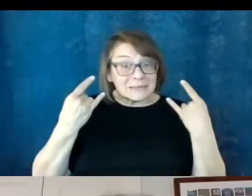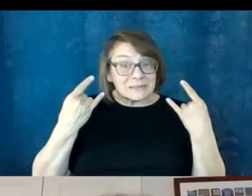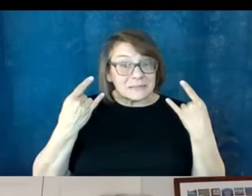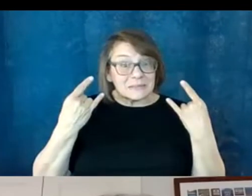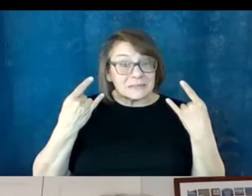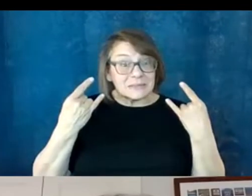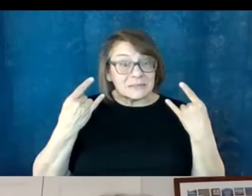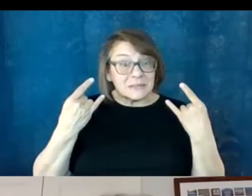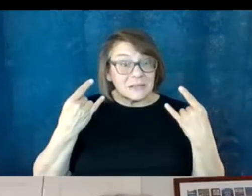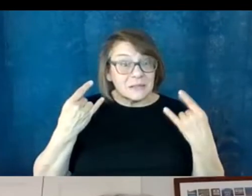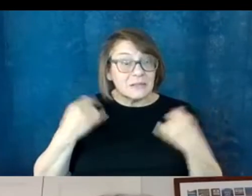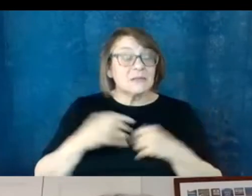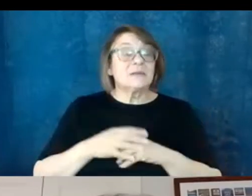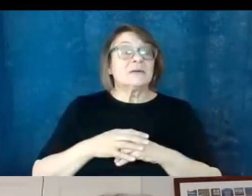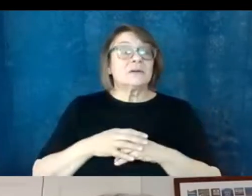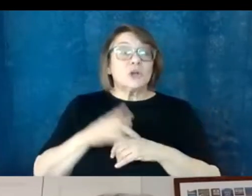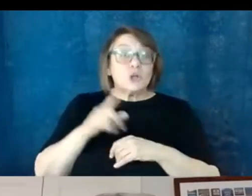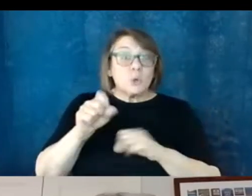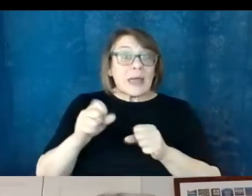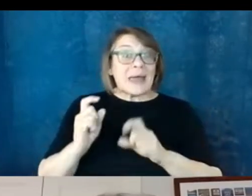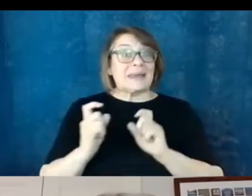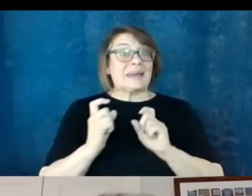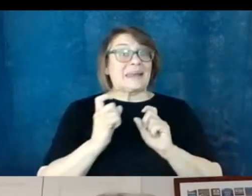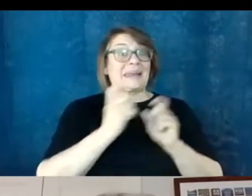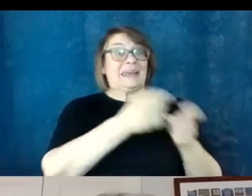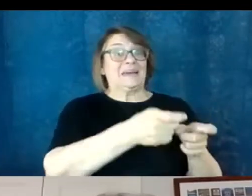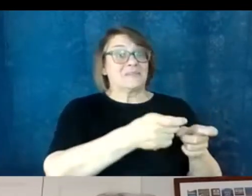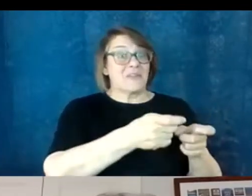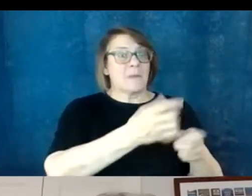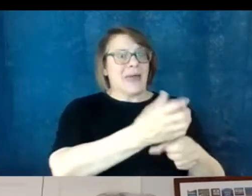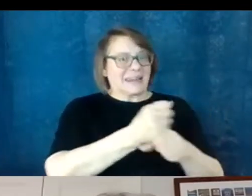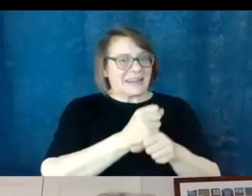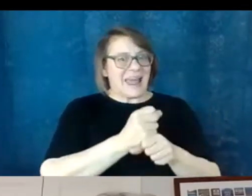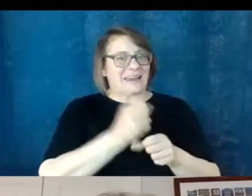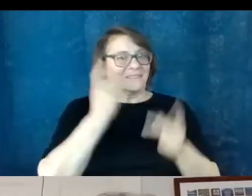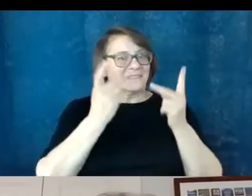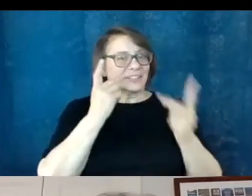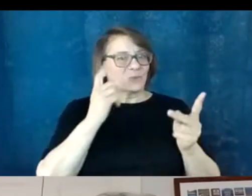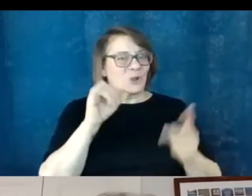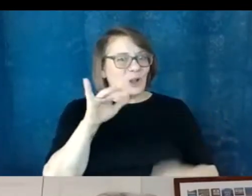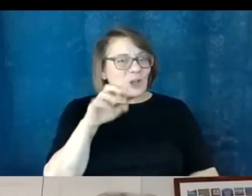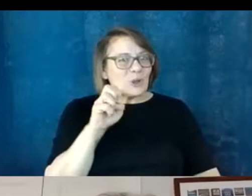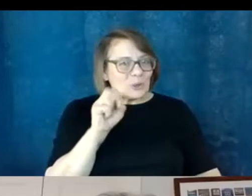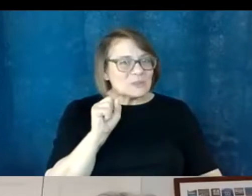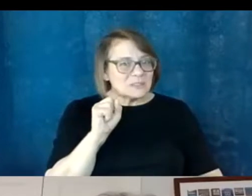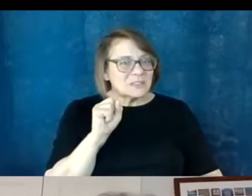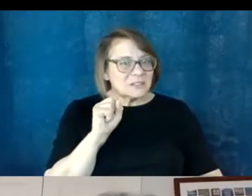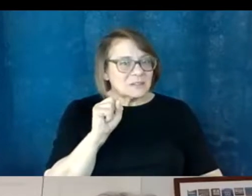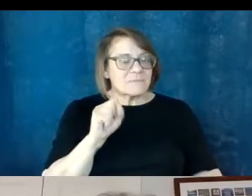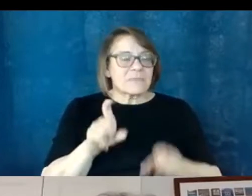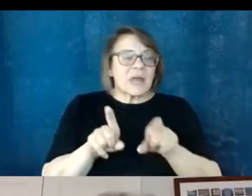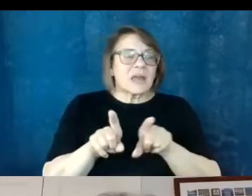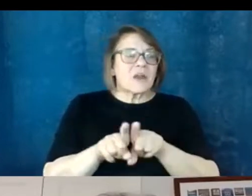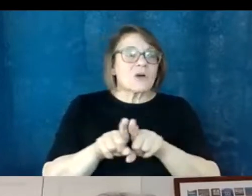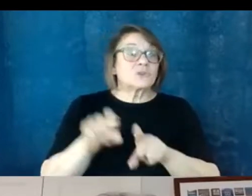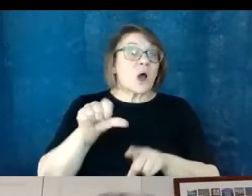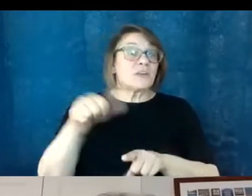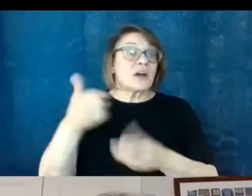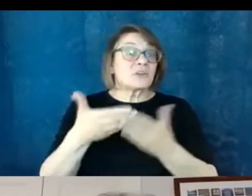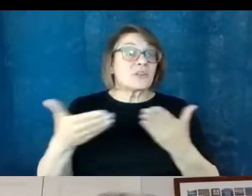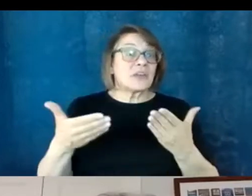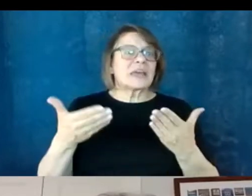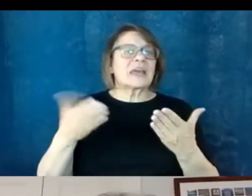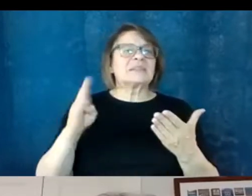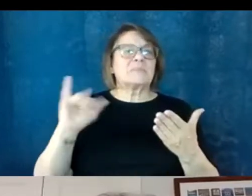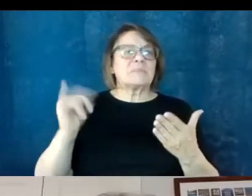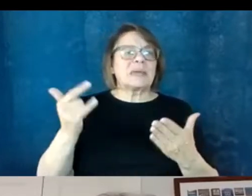screen around the mouth so that you can get those visual cues. And also another thing is being aware